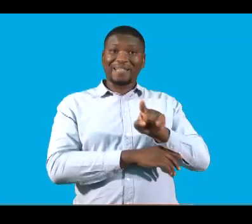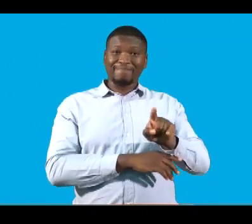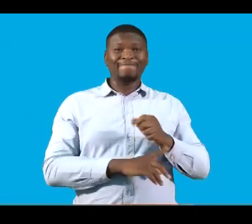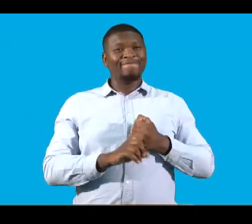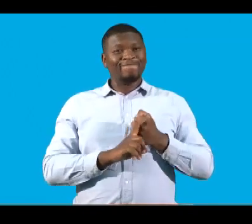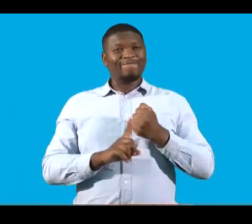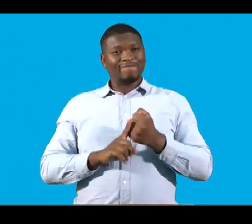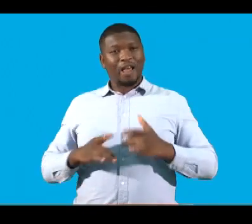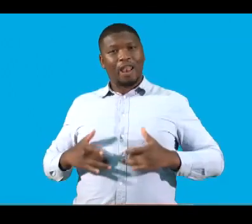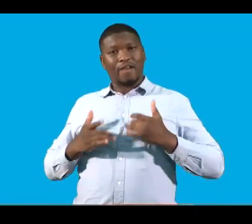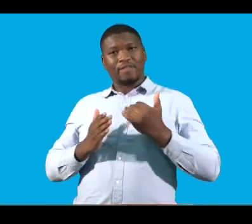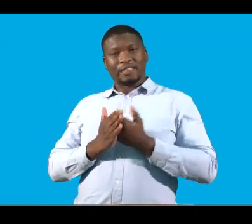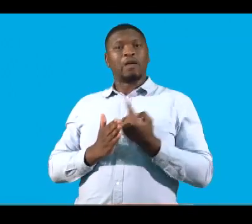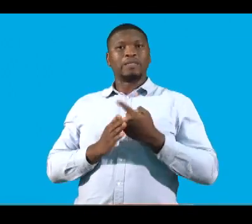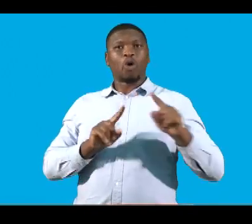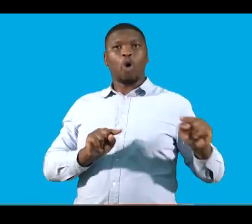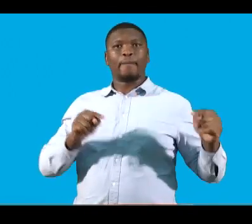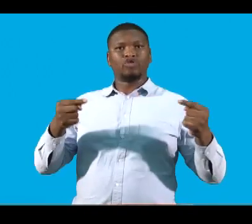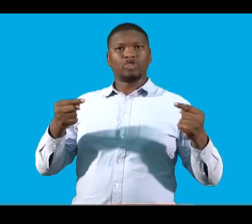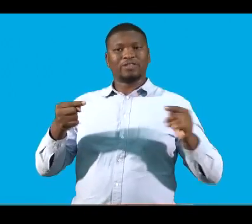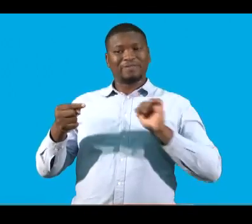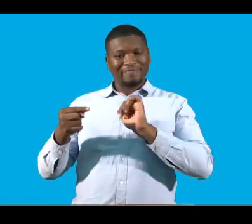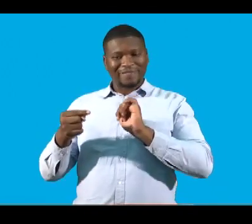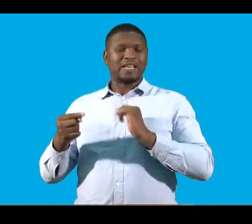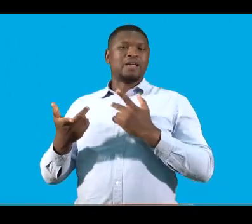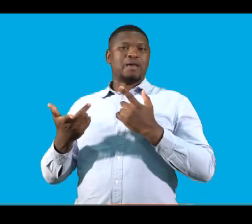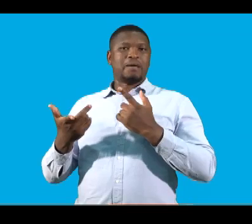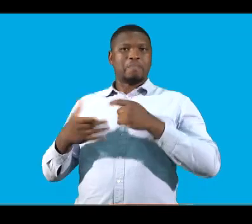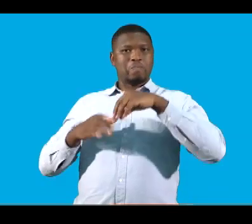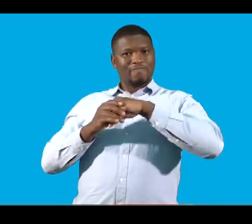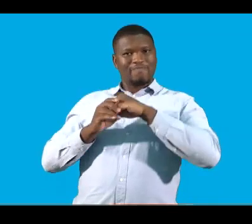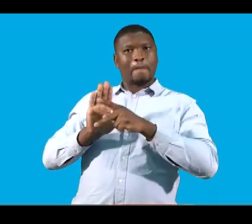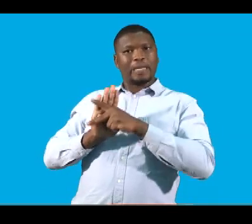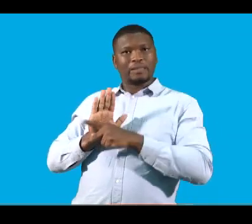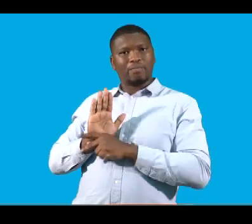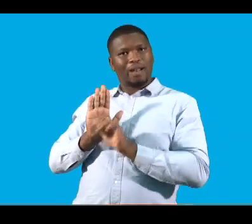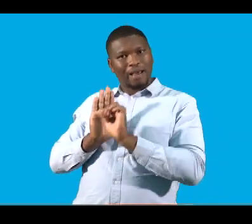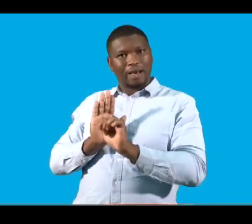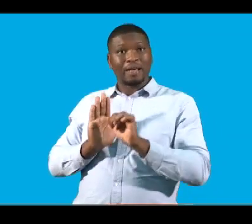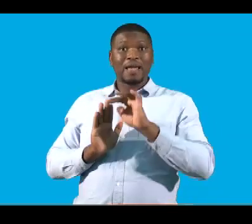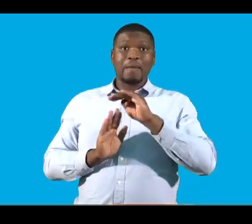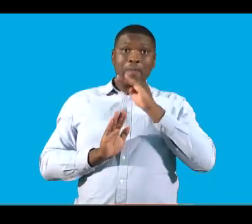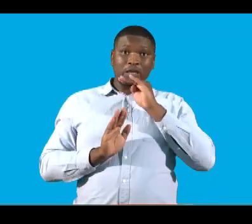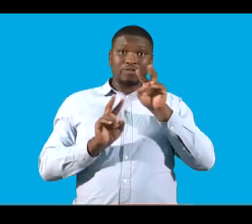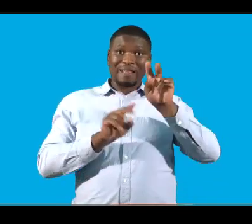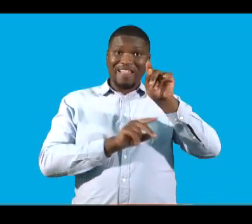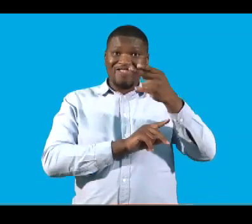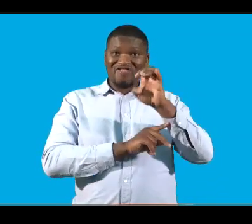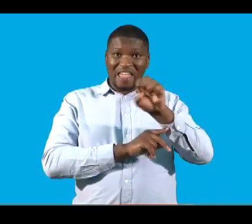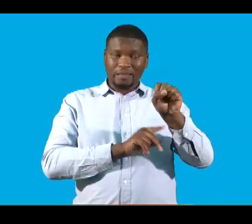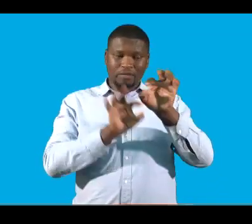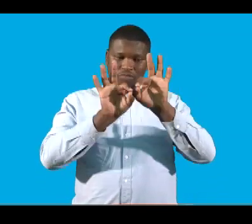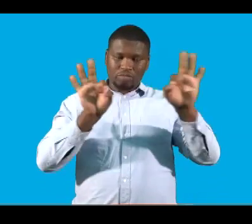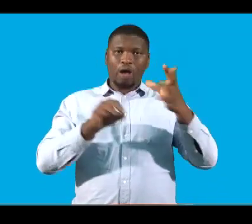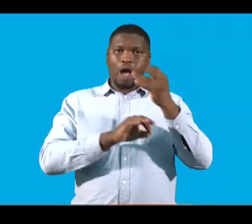Pi's survival instinct stands in direct opposition to his ethical and moral principles. So we've got the thesis